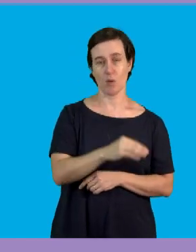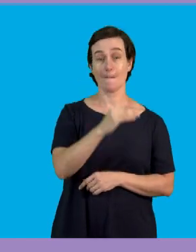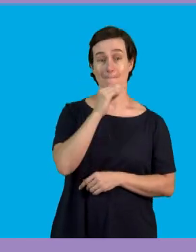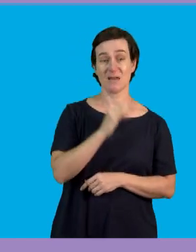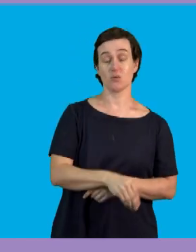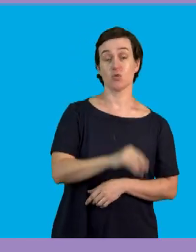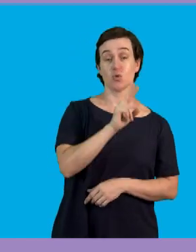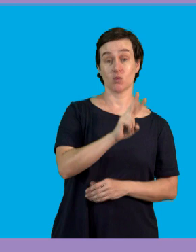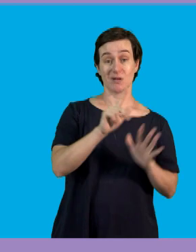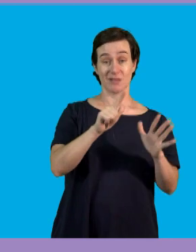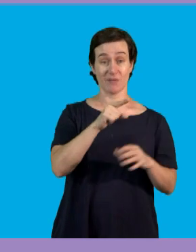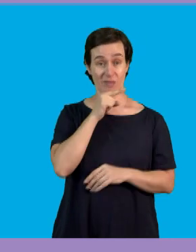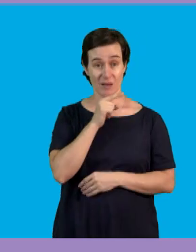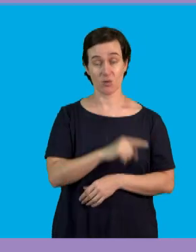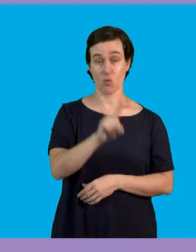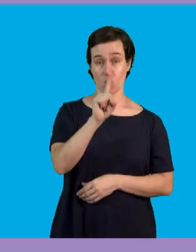is